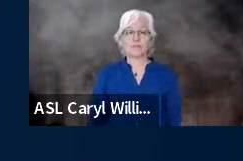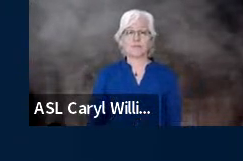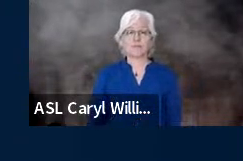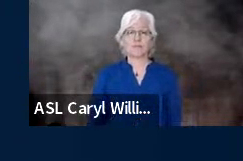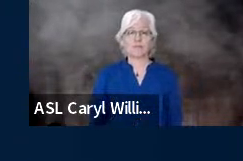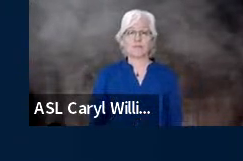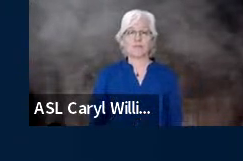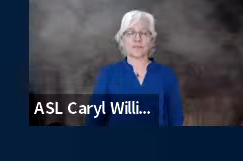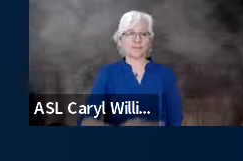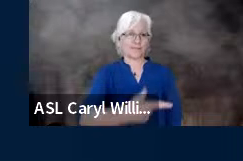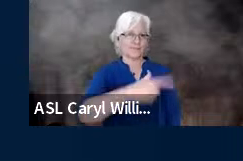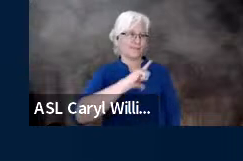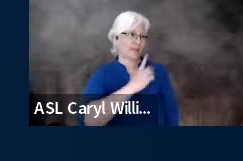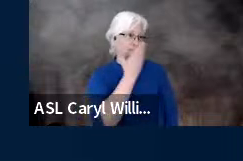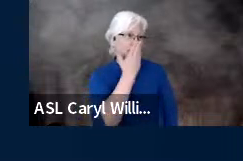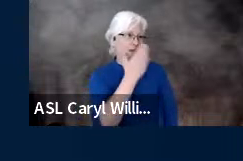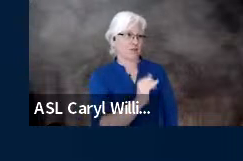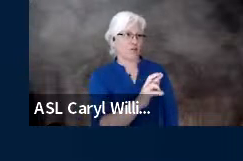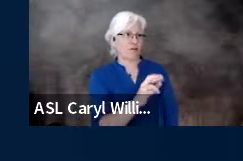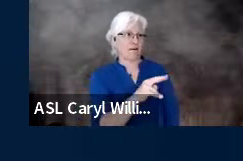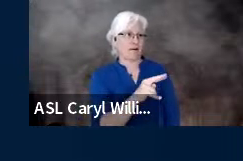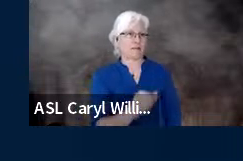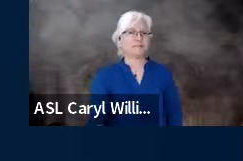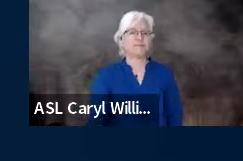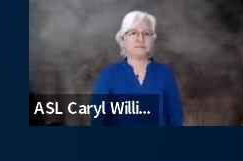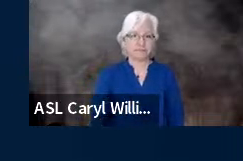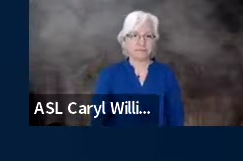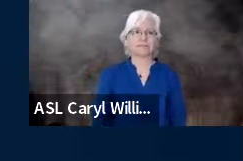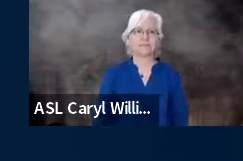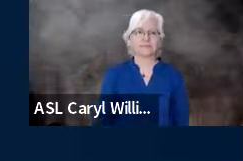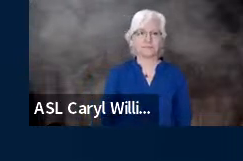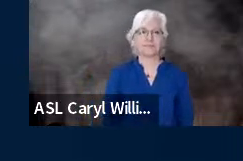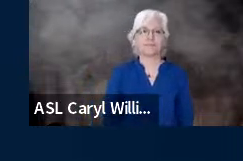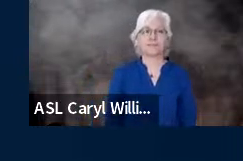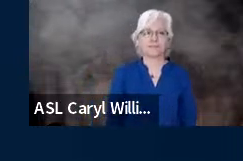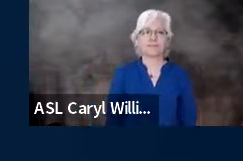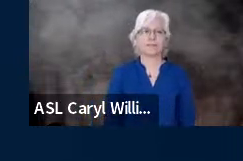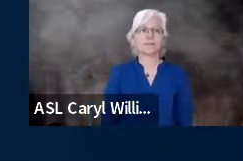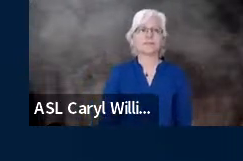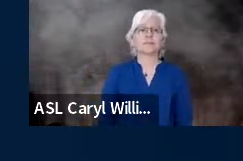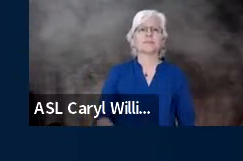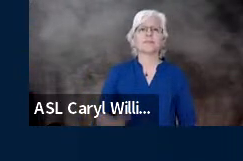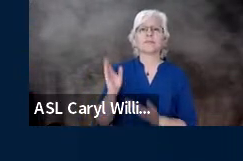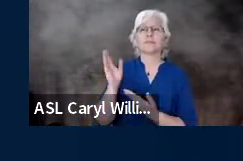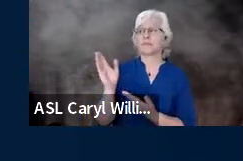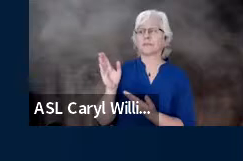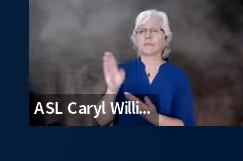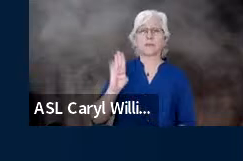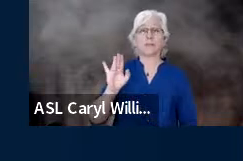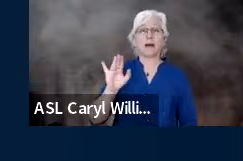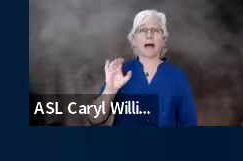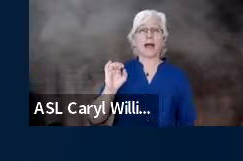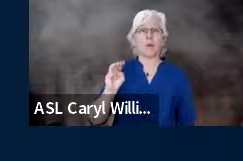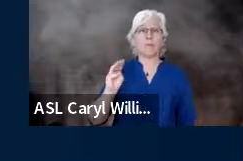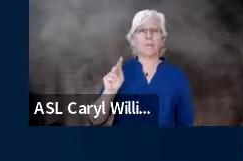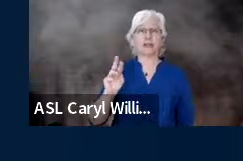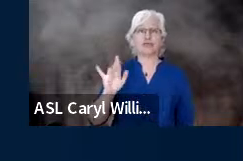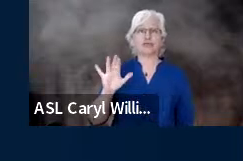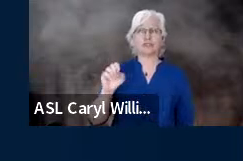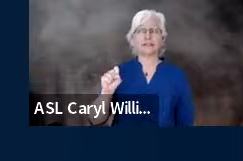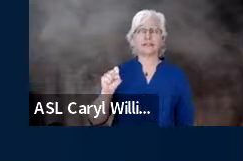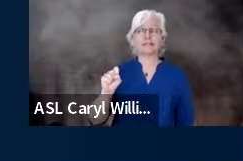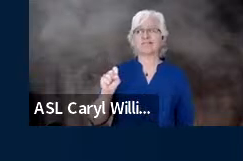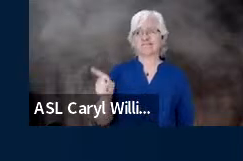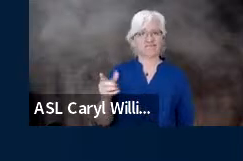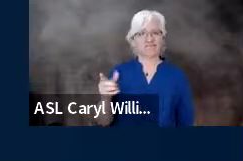Thanks, Ariana. So next, we've got biometrics, and of course, what is